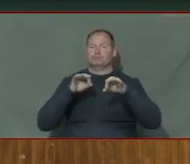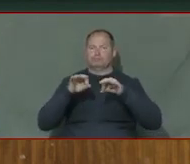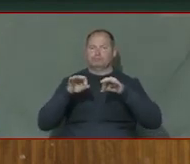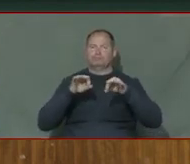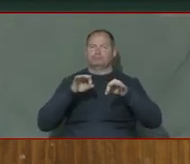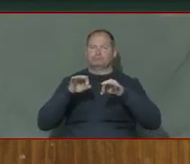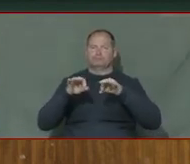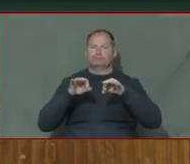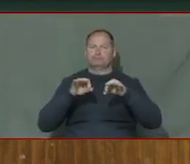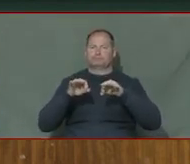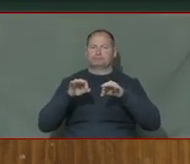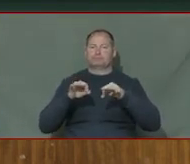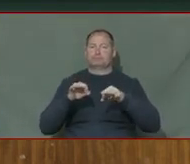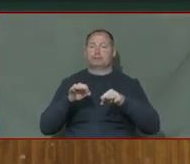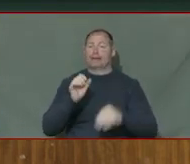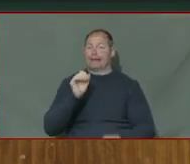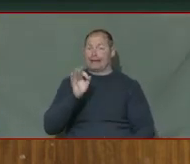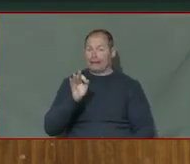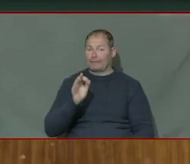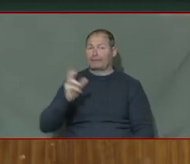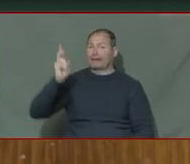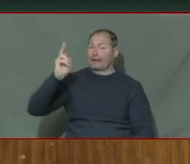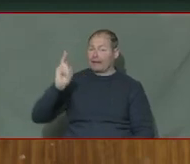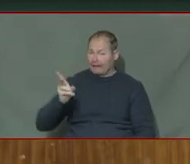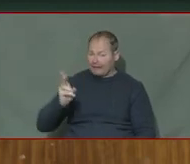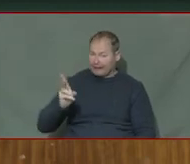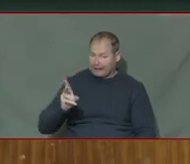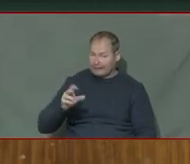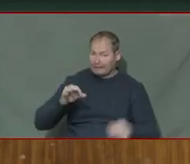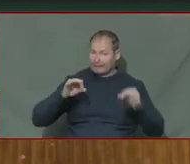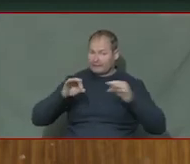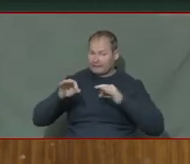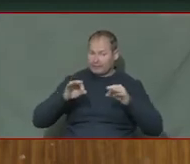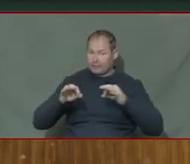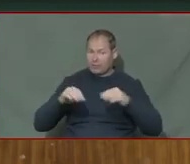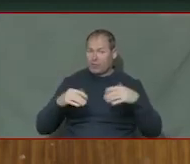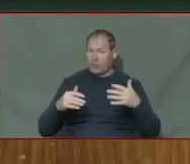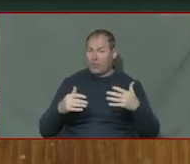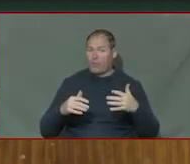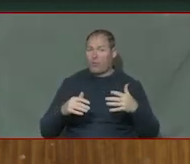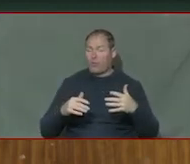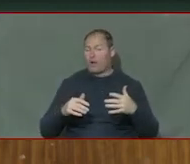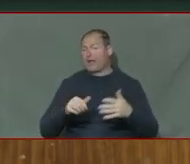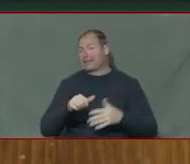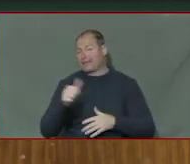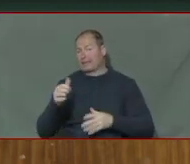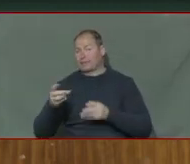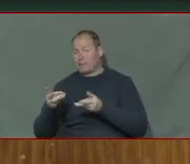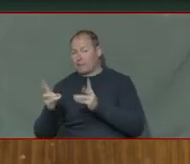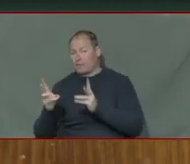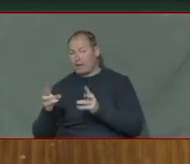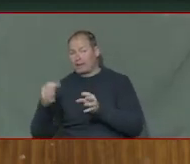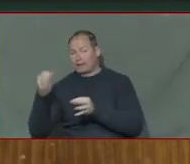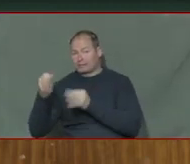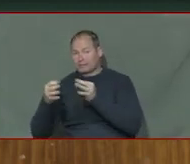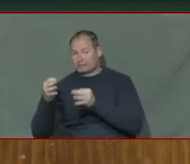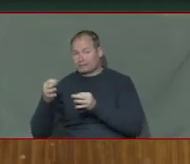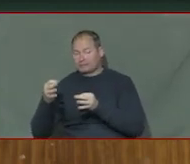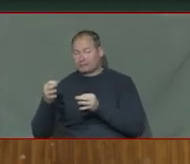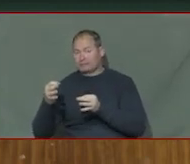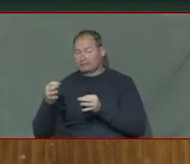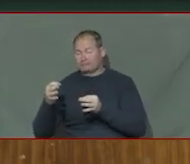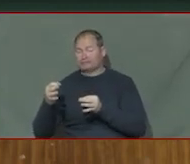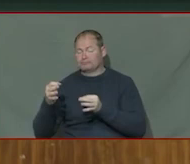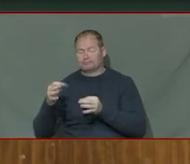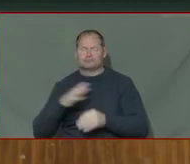don't mind repeating myself or explaining it from a different angle. All right, the important thing is that when you walk out here,